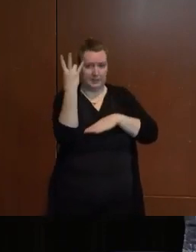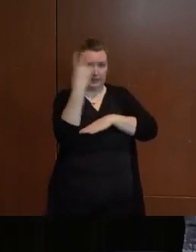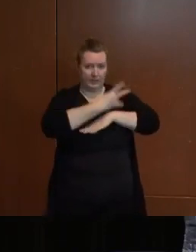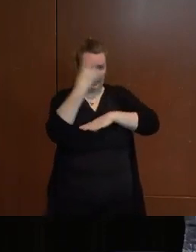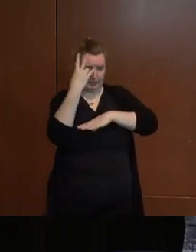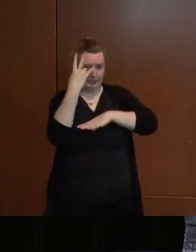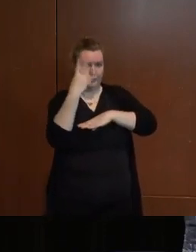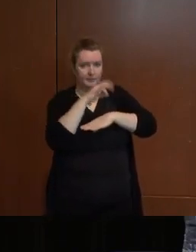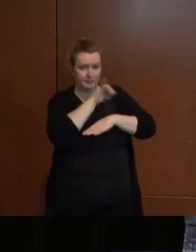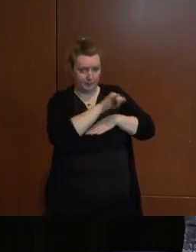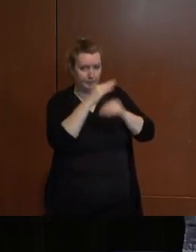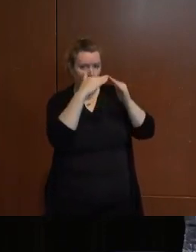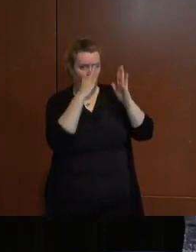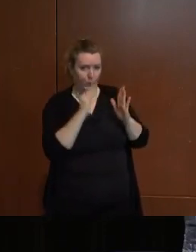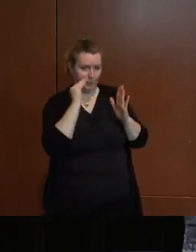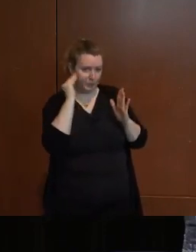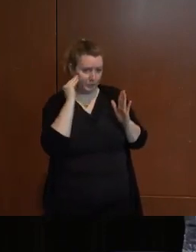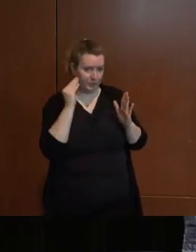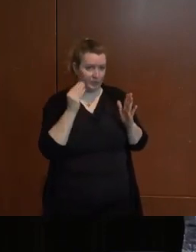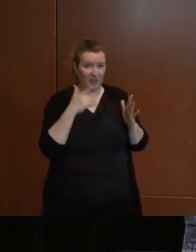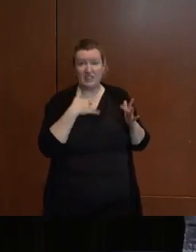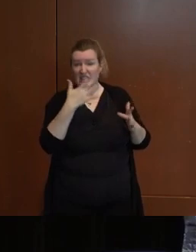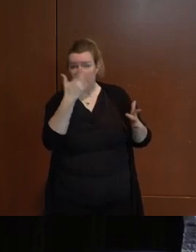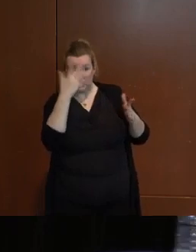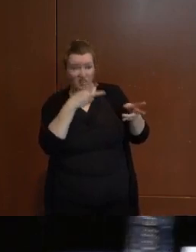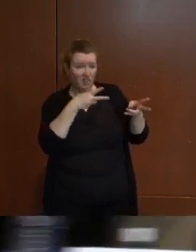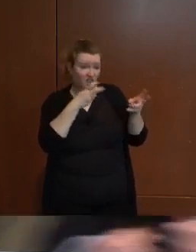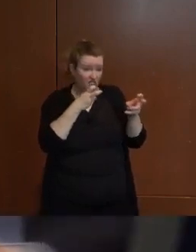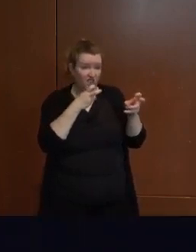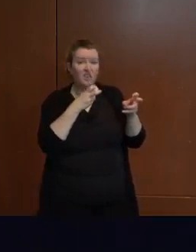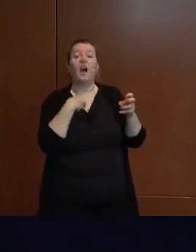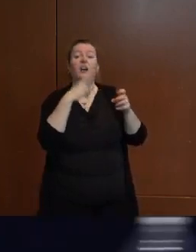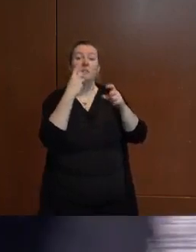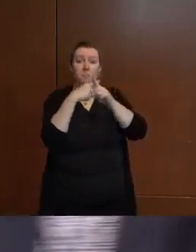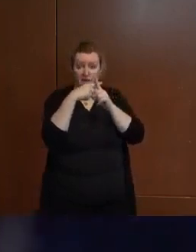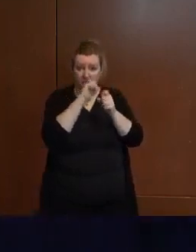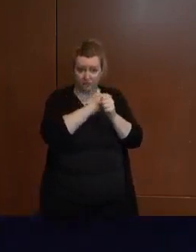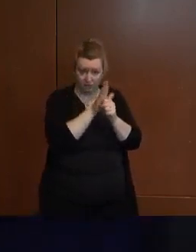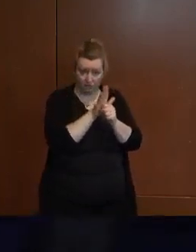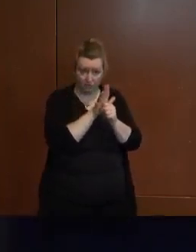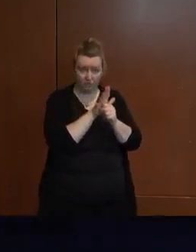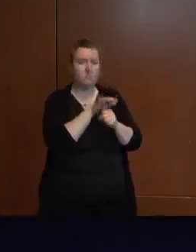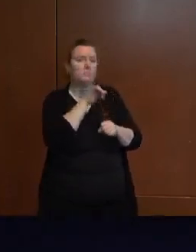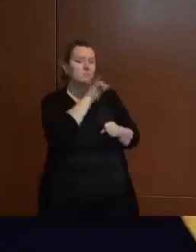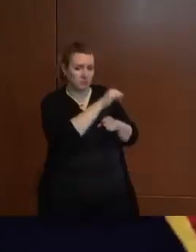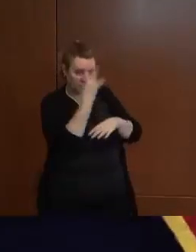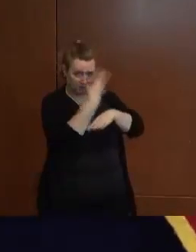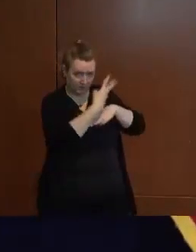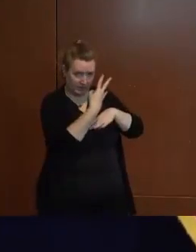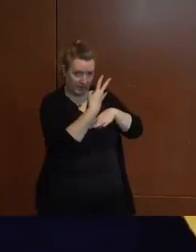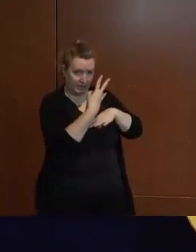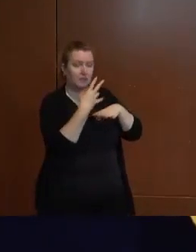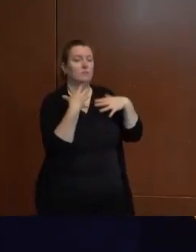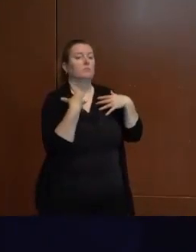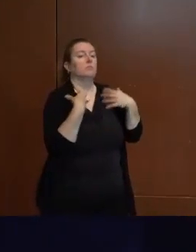could remove yourself from isolation. So we're going to wrap up, but I want to just make a couple of quick points. One, with